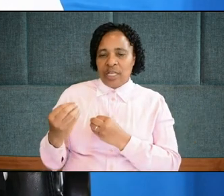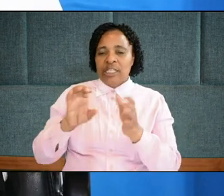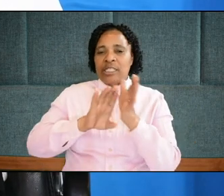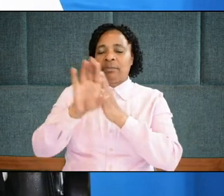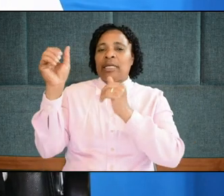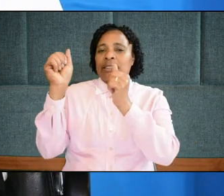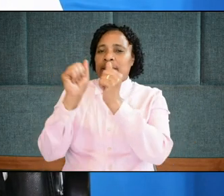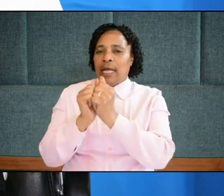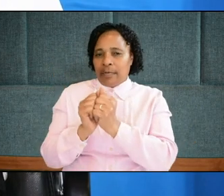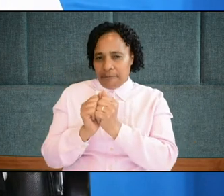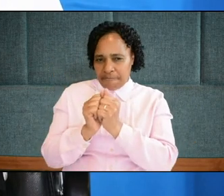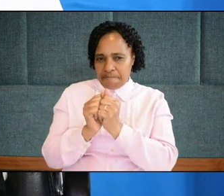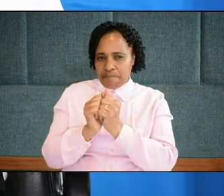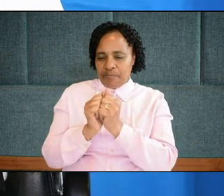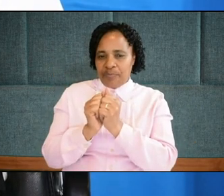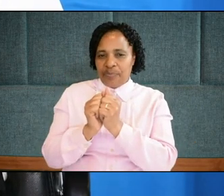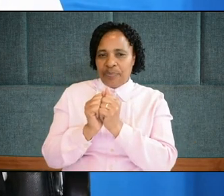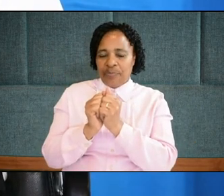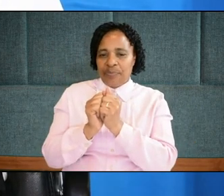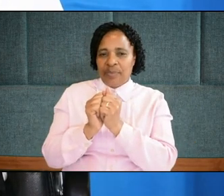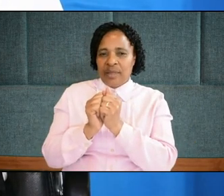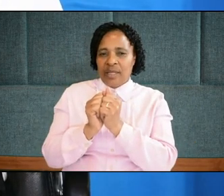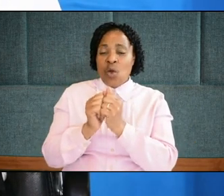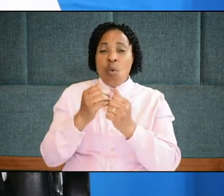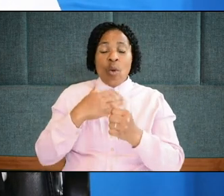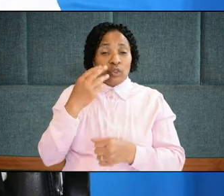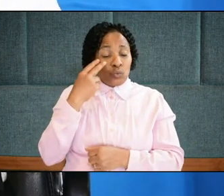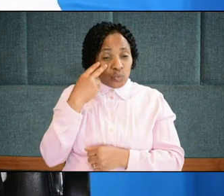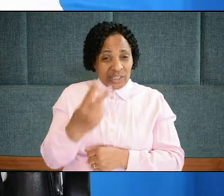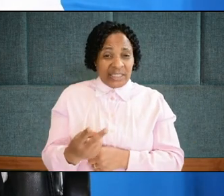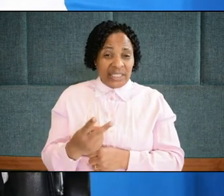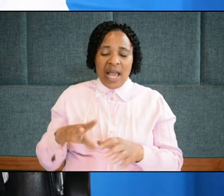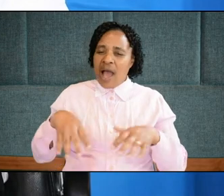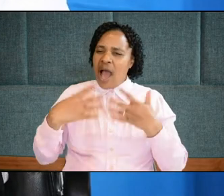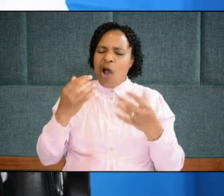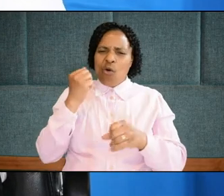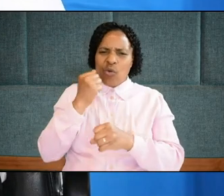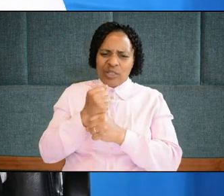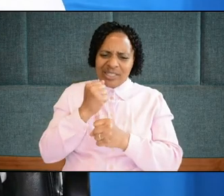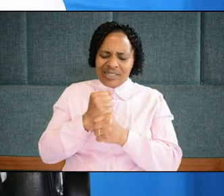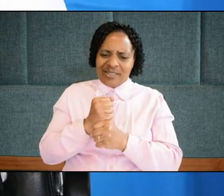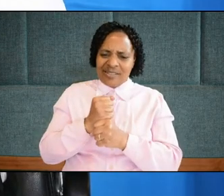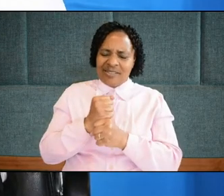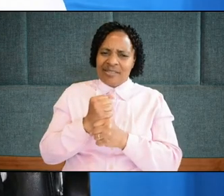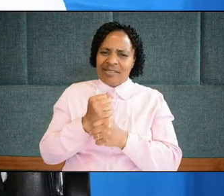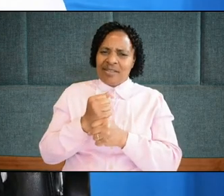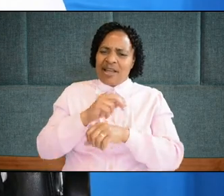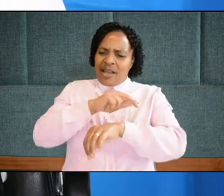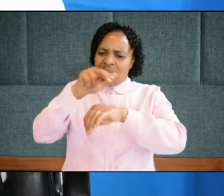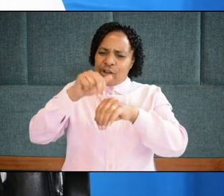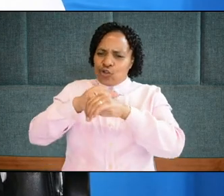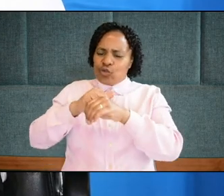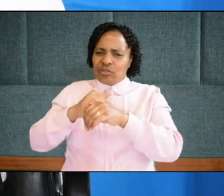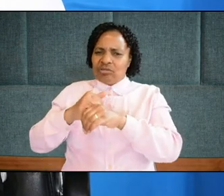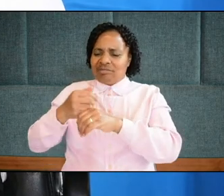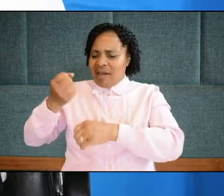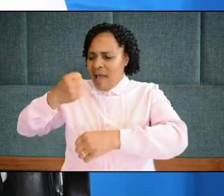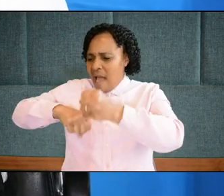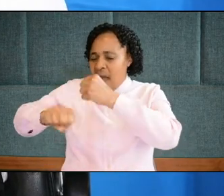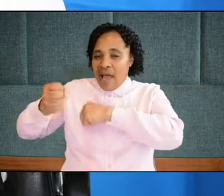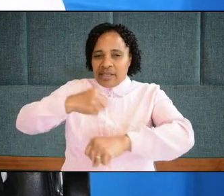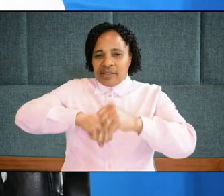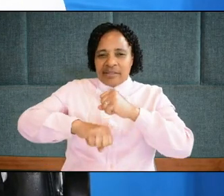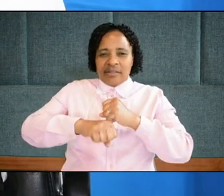chapter 10. We are now in chapter 10, and we want to see how did the other nations react to